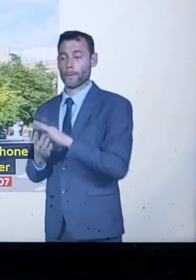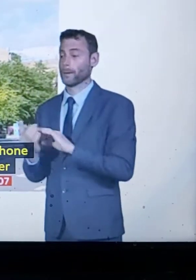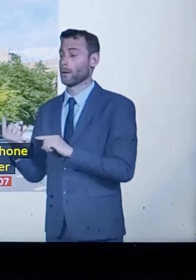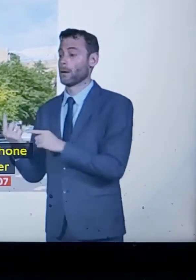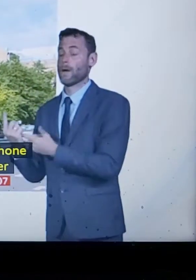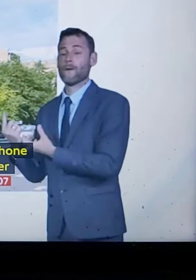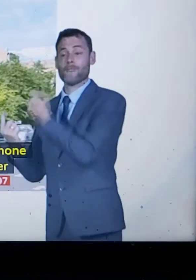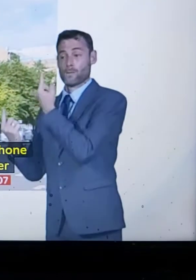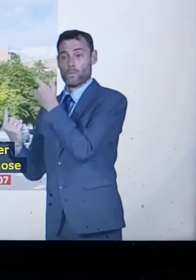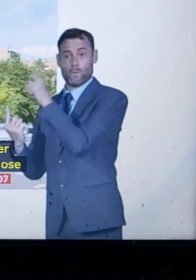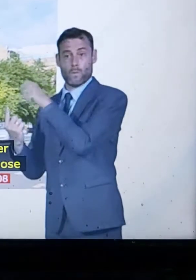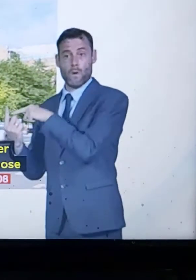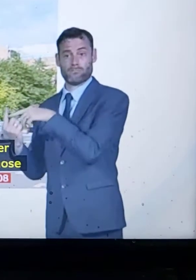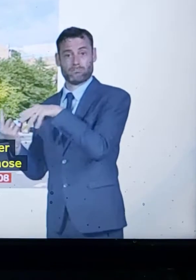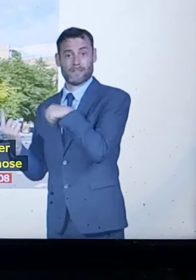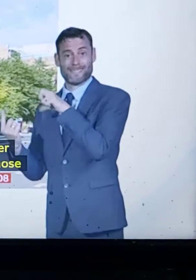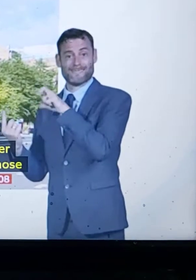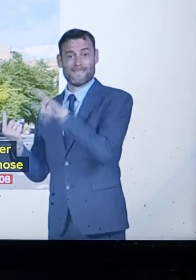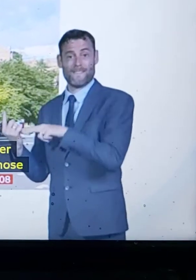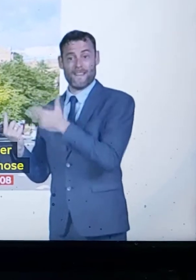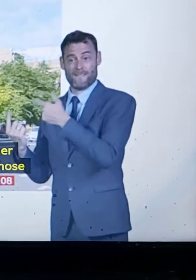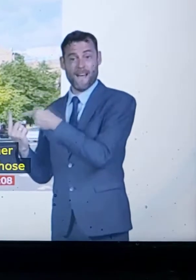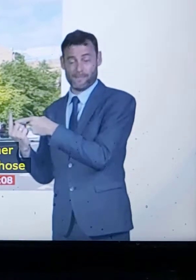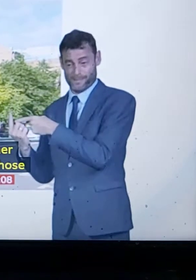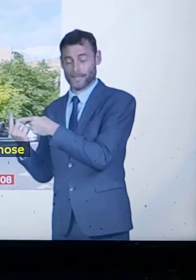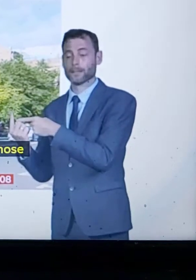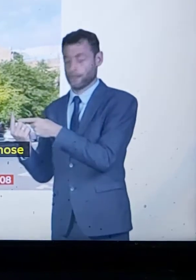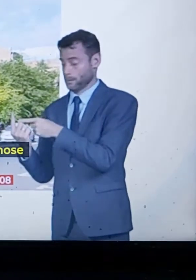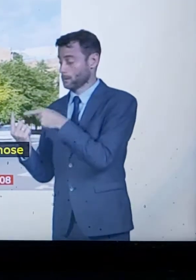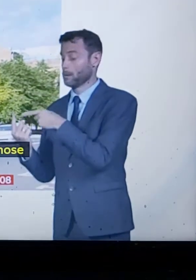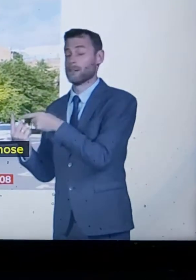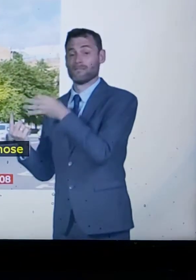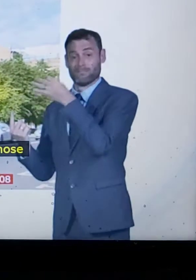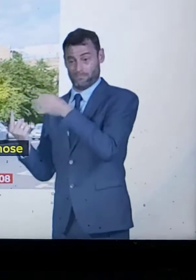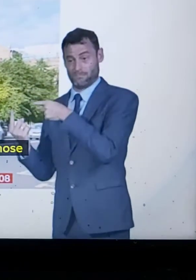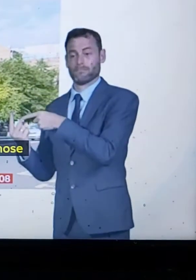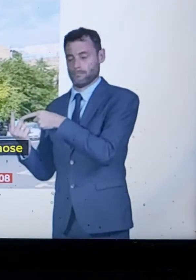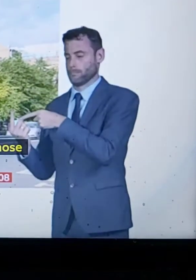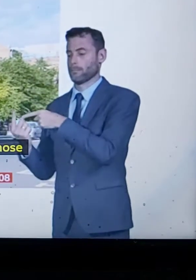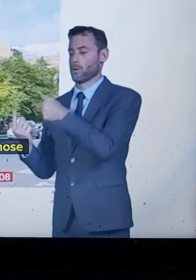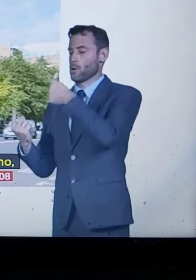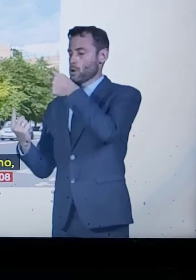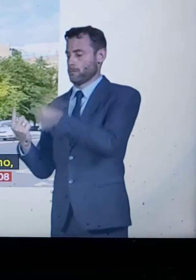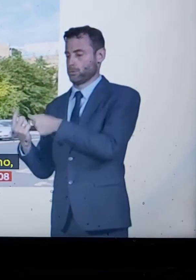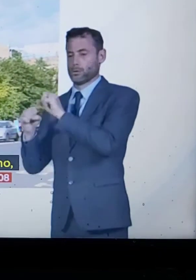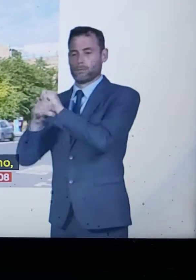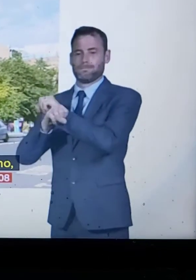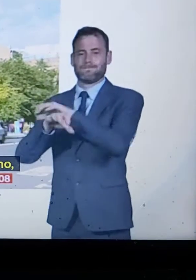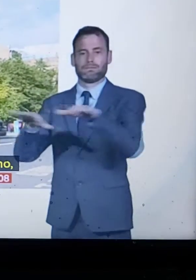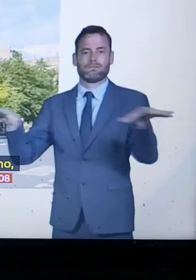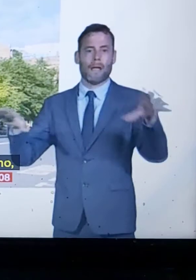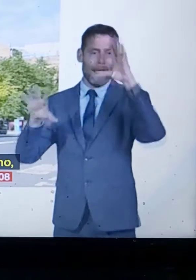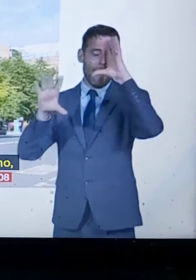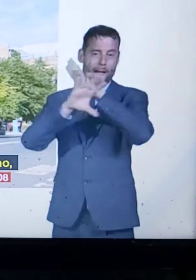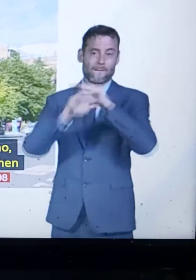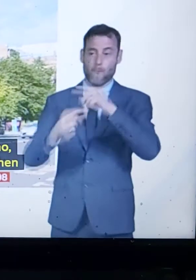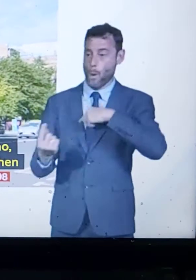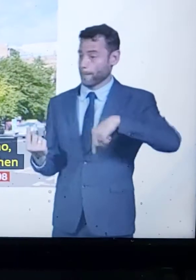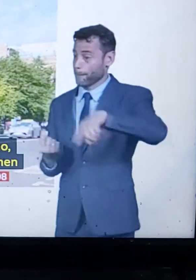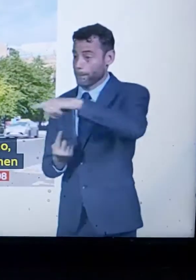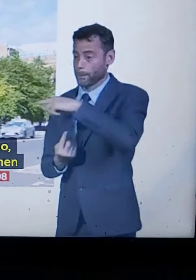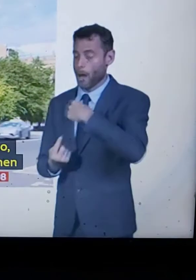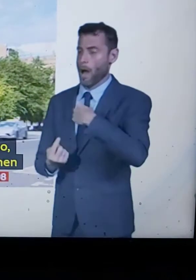they upload their test results, then you get a message, a notification saying that you've been in contact with someone with the virus and therefore you're at risk of having